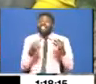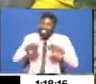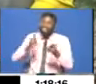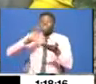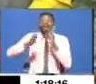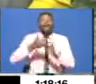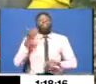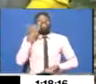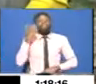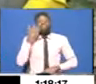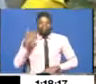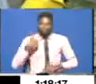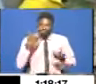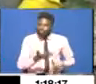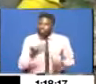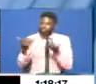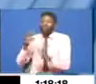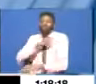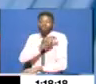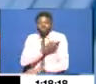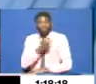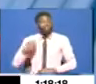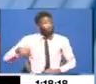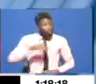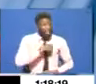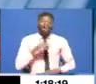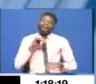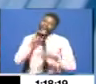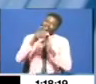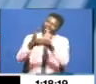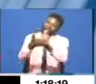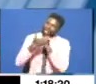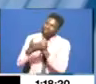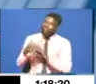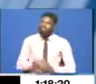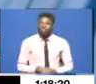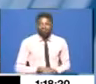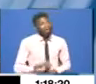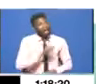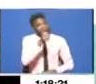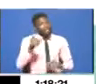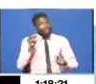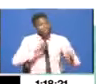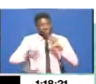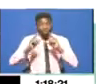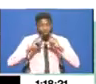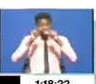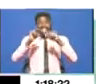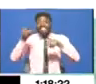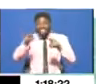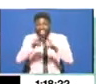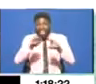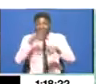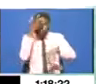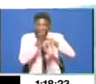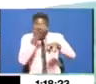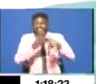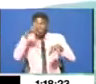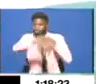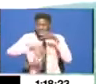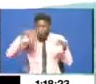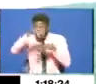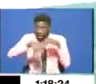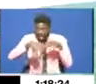nilipeleka hospitali. Sasa tunaomba usaidizi. Other residents also say that the quarry activities have damaged their houses and